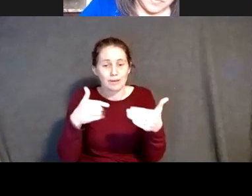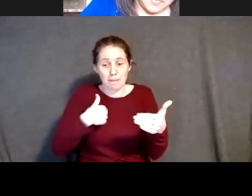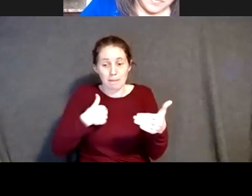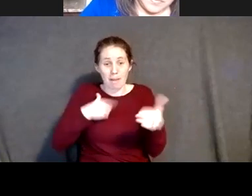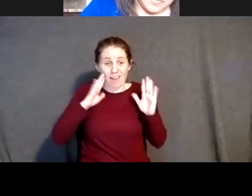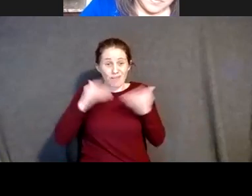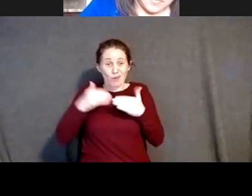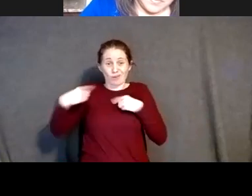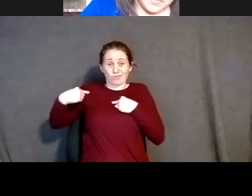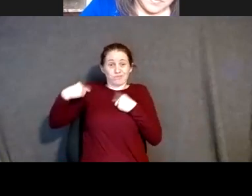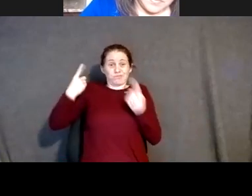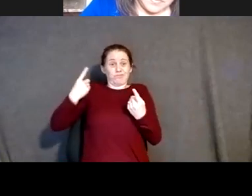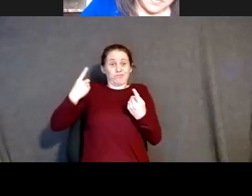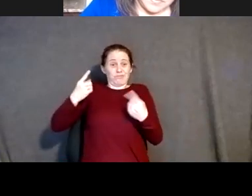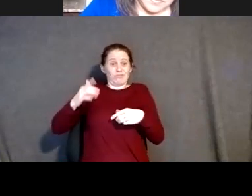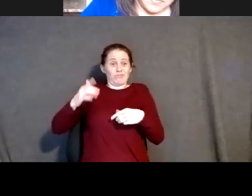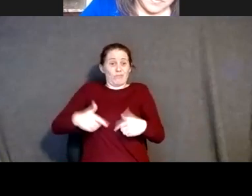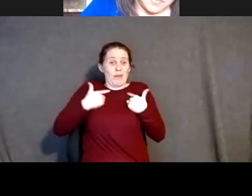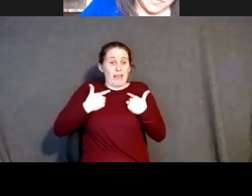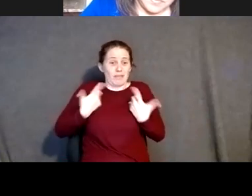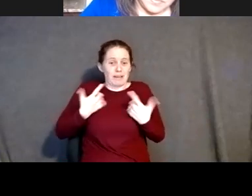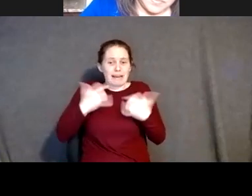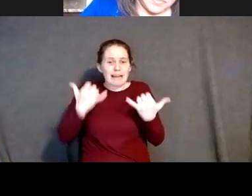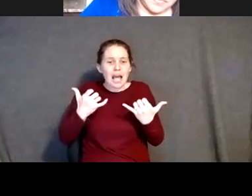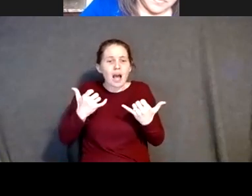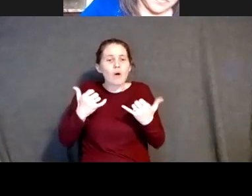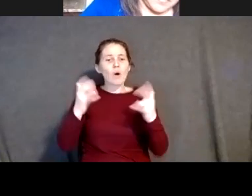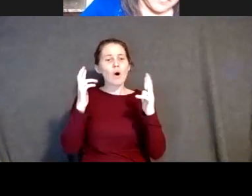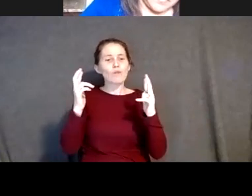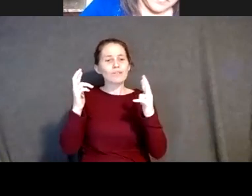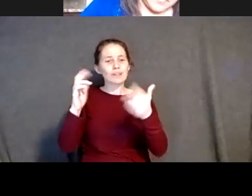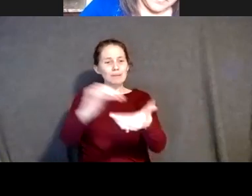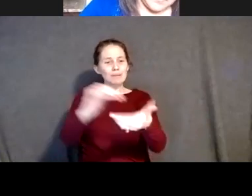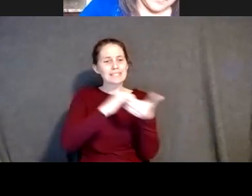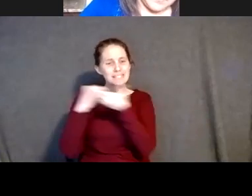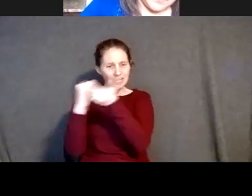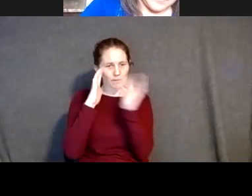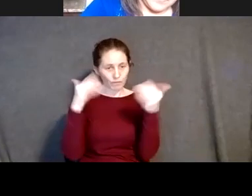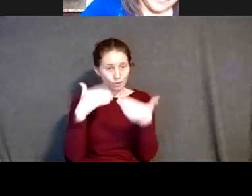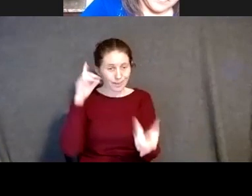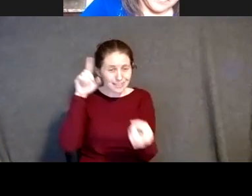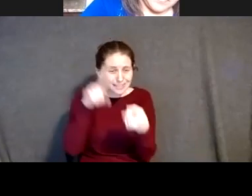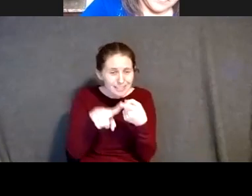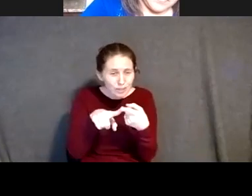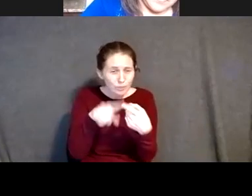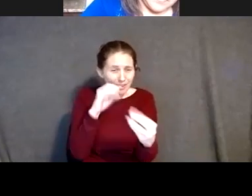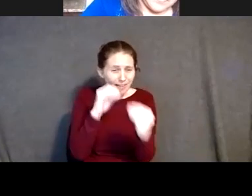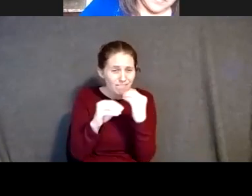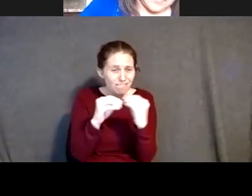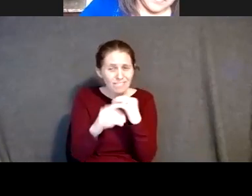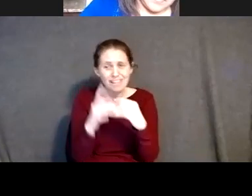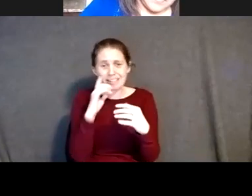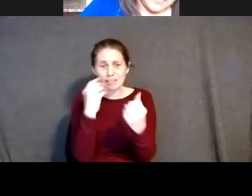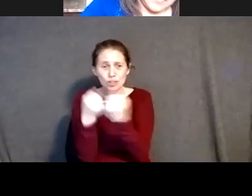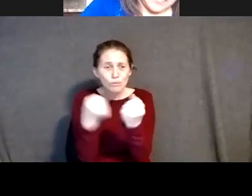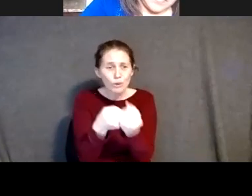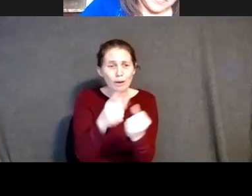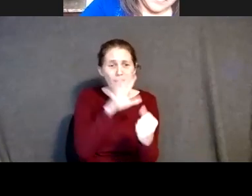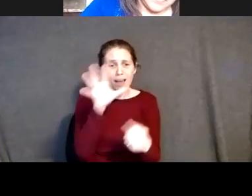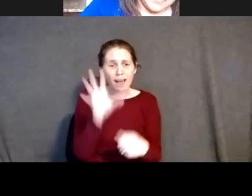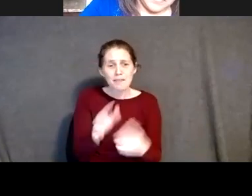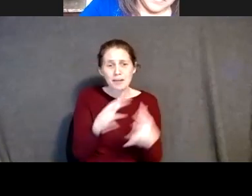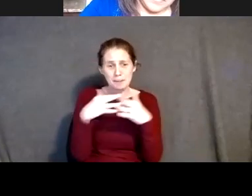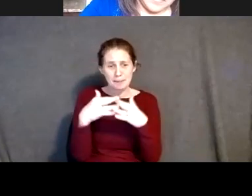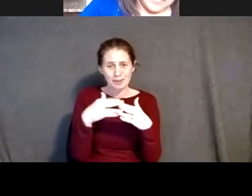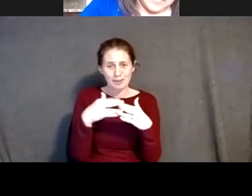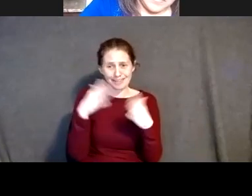always, all my life. This will now hopefully be our shared focus. Until we do right by the African Americans of this city, we have